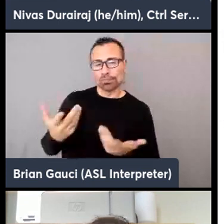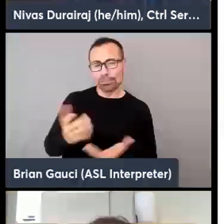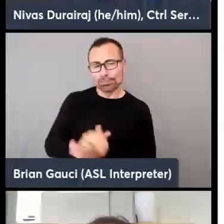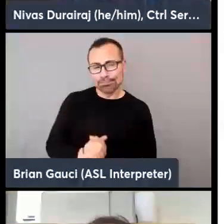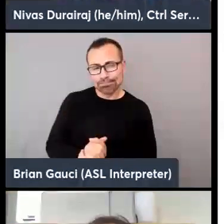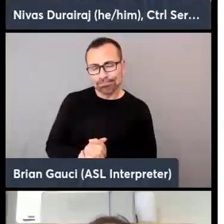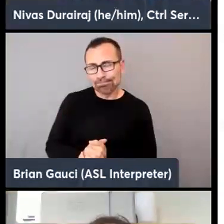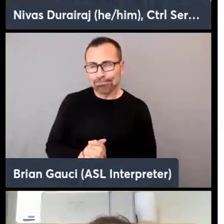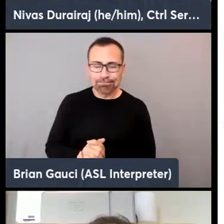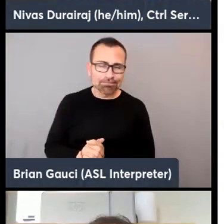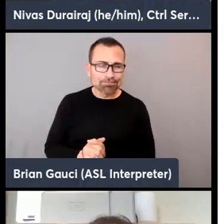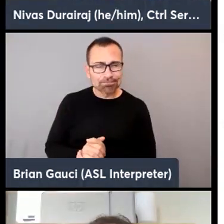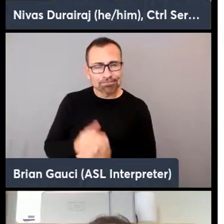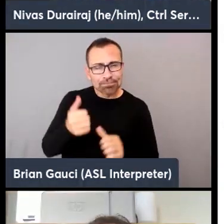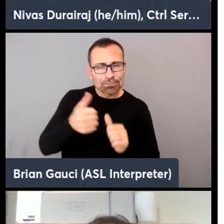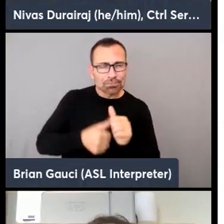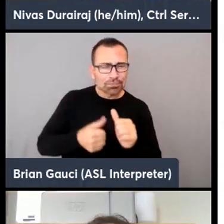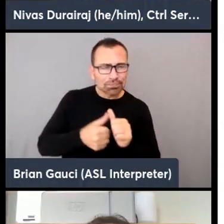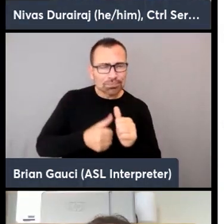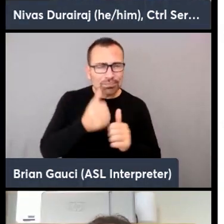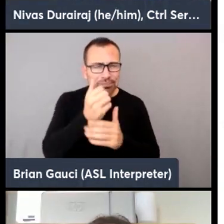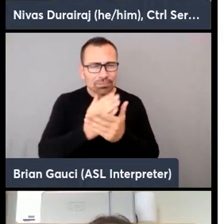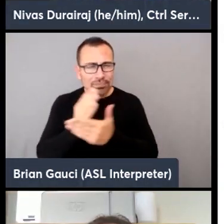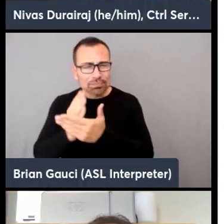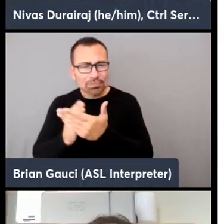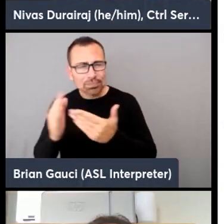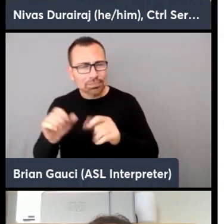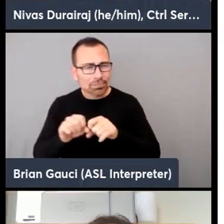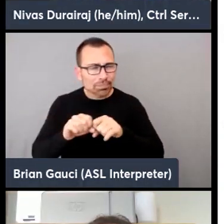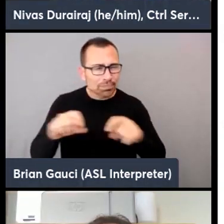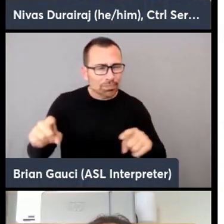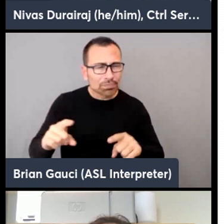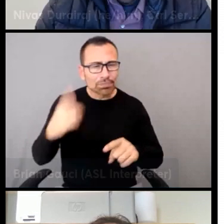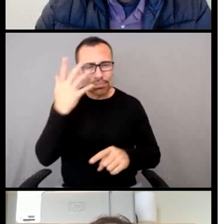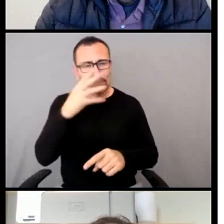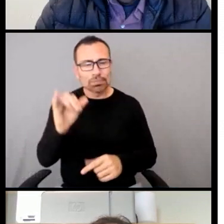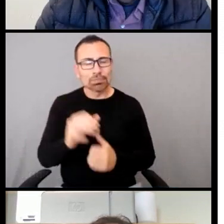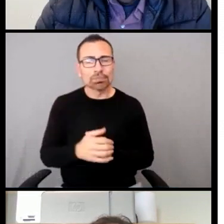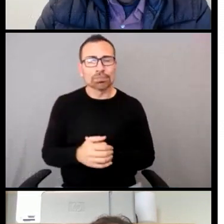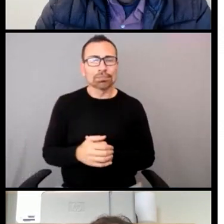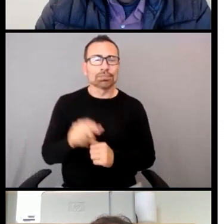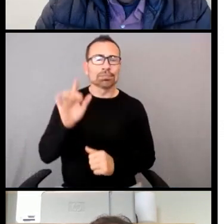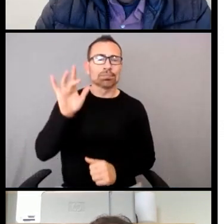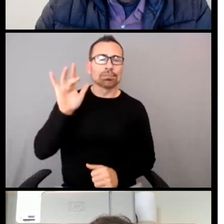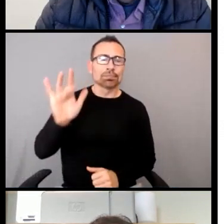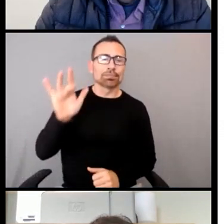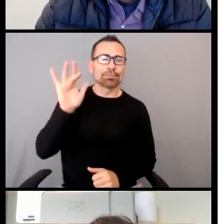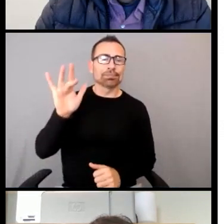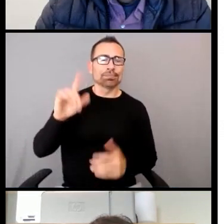what each component of the deployment means. So I'll click start Perfect. deployment.